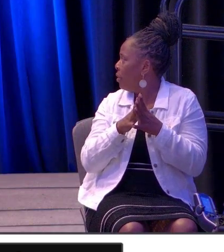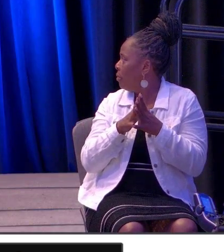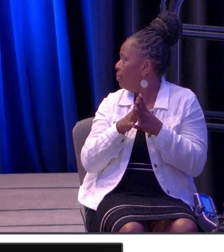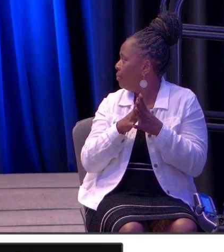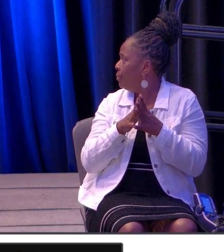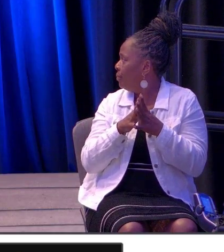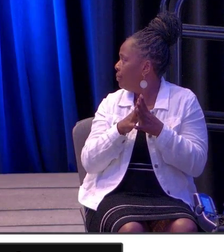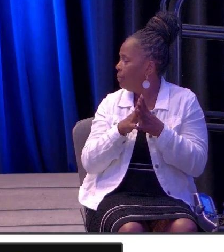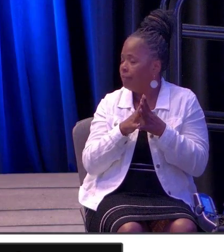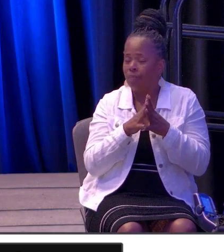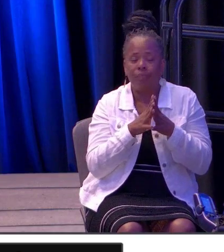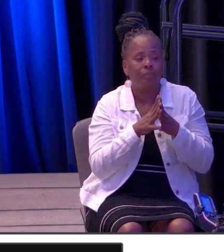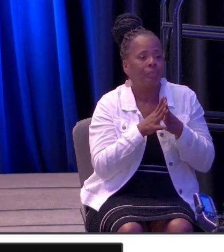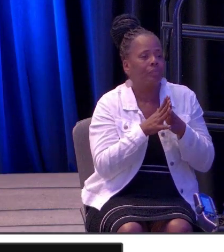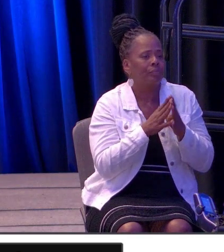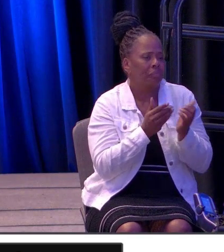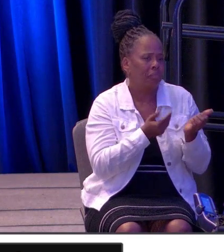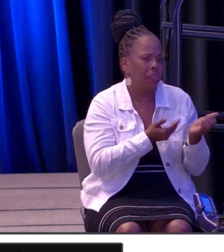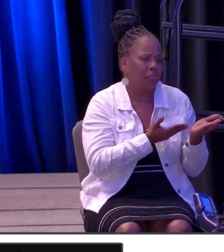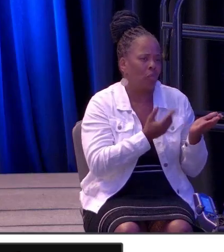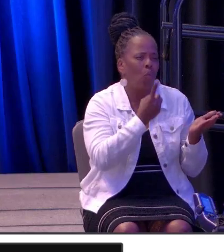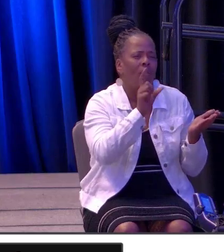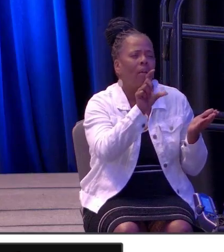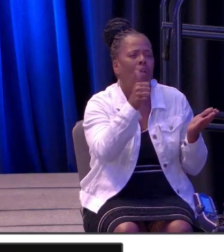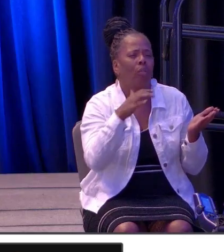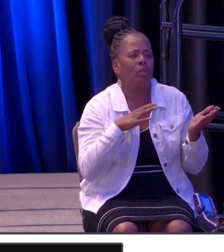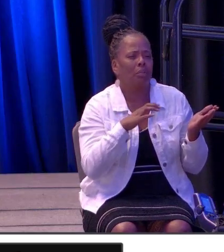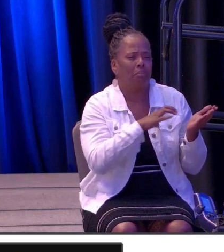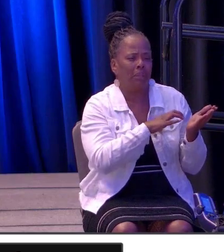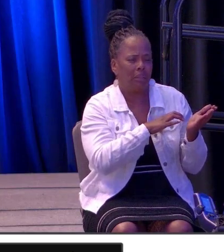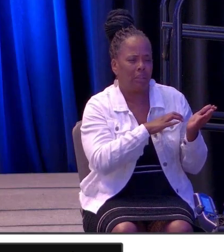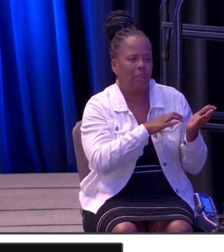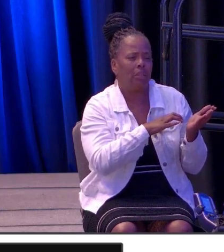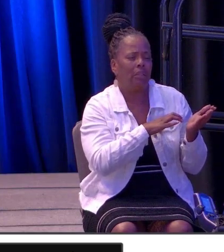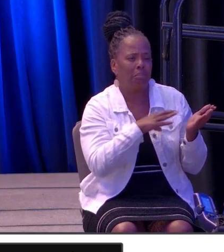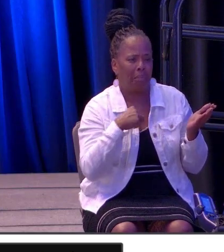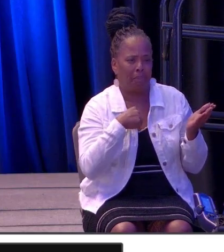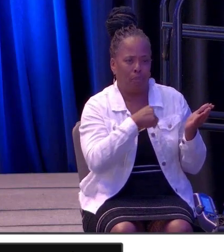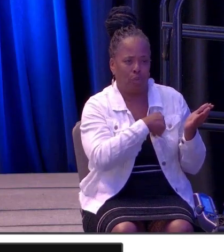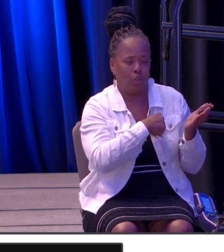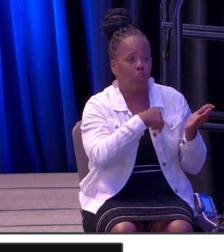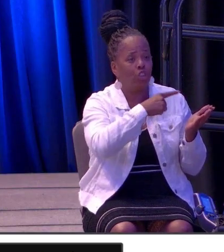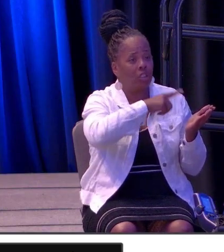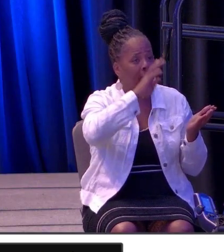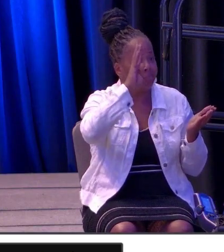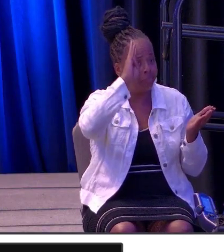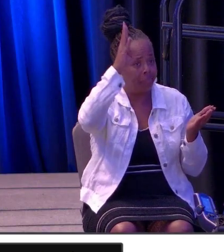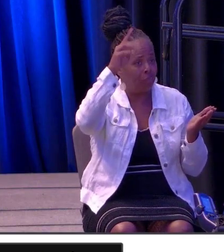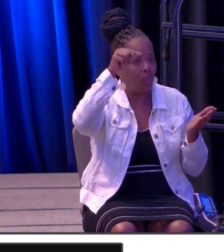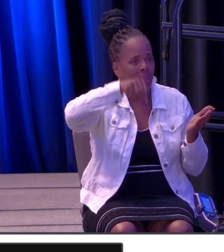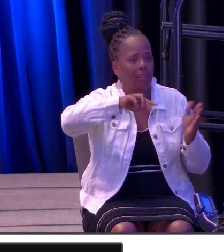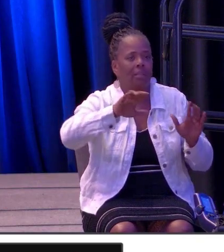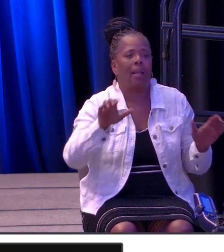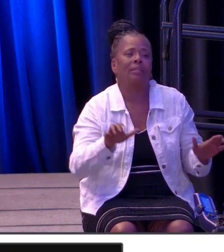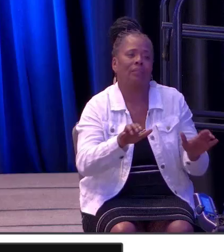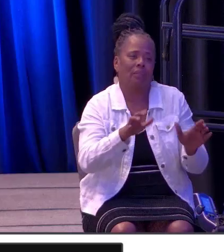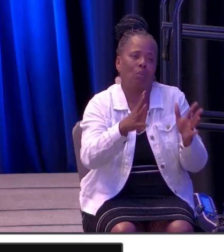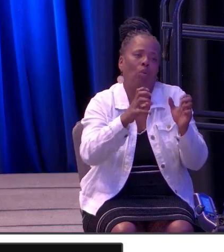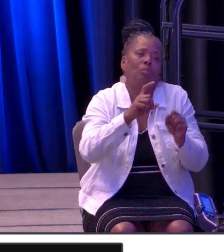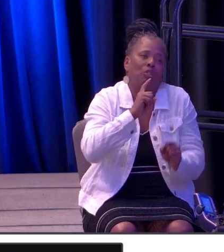I want to introduce you to one of our other committee members who actually was the brainchild of this. So I